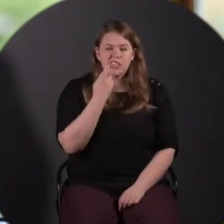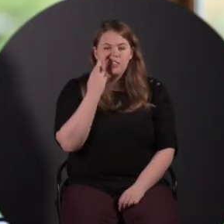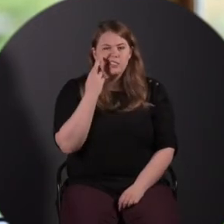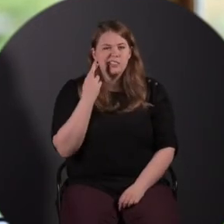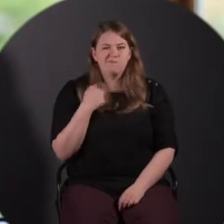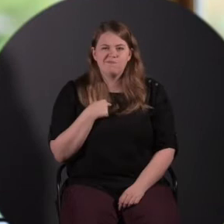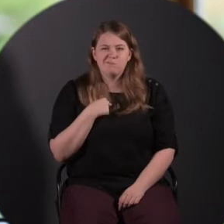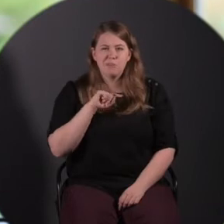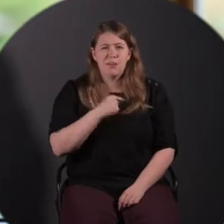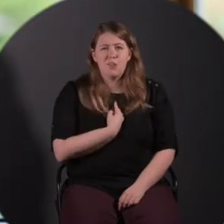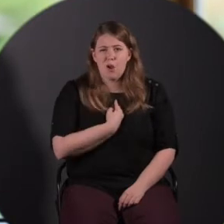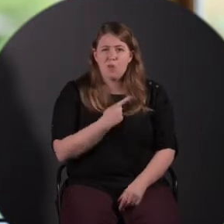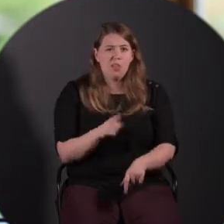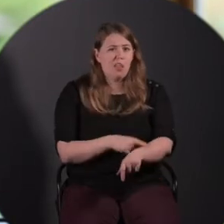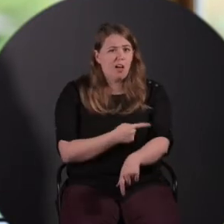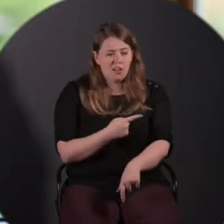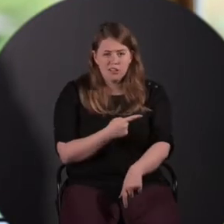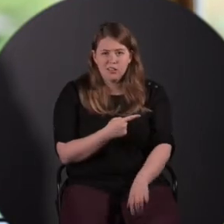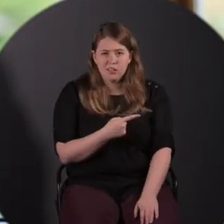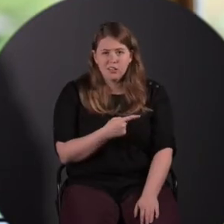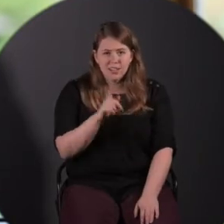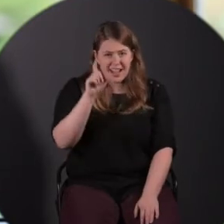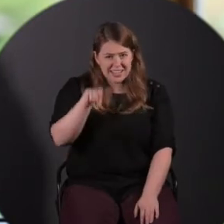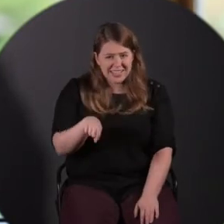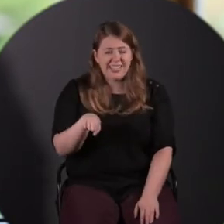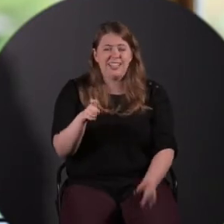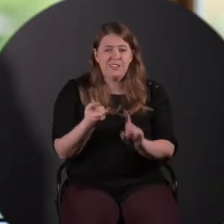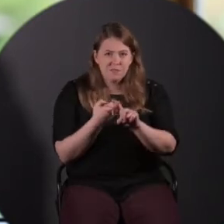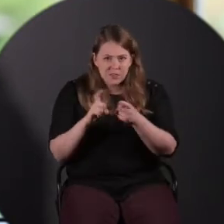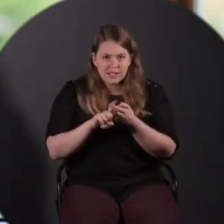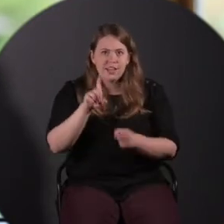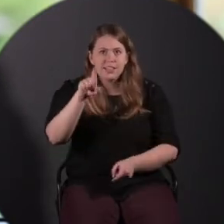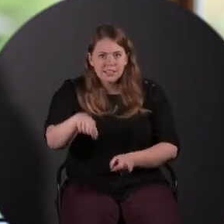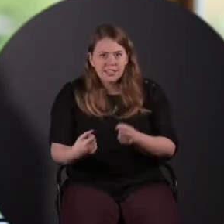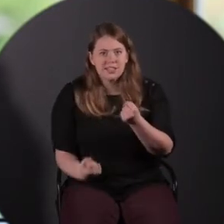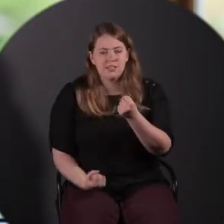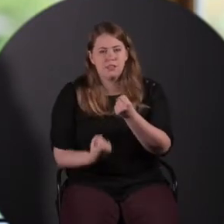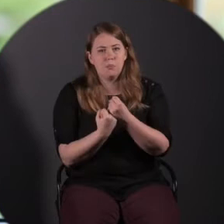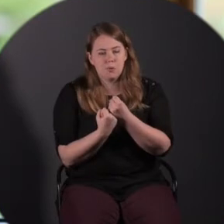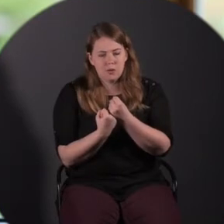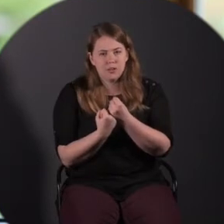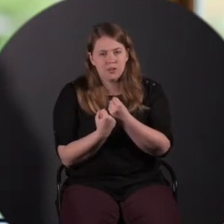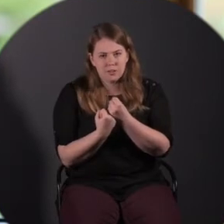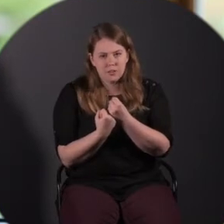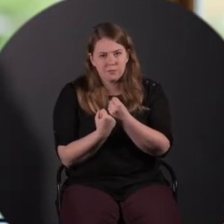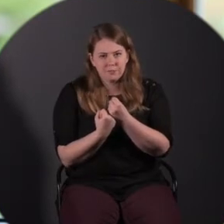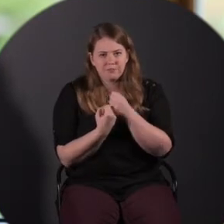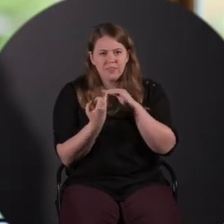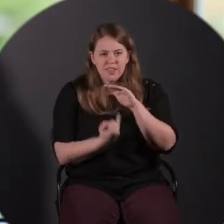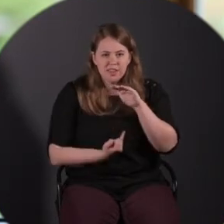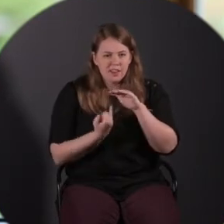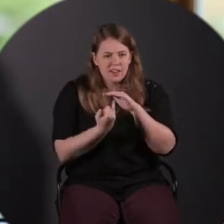way too long. And maybe you've tried to do it on your own for a good chunk of this last pandemic season. And I